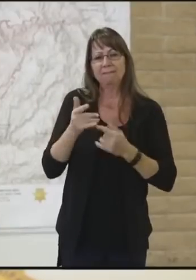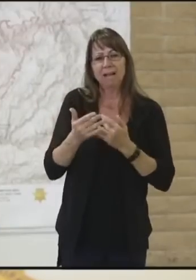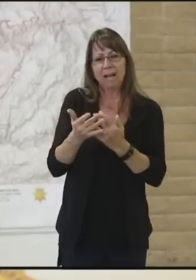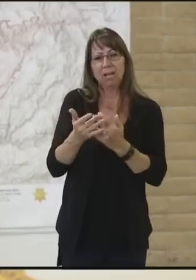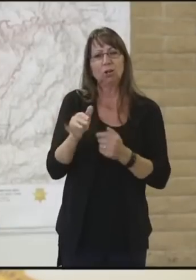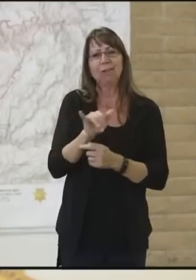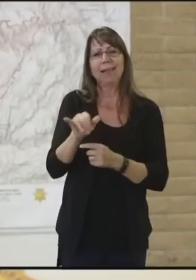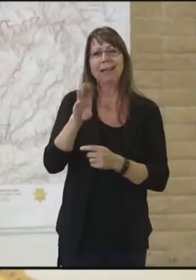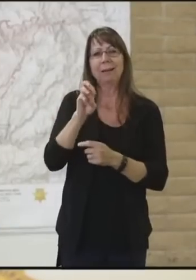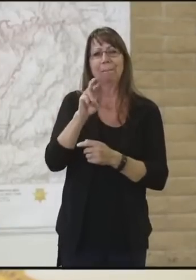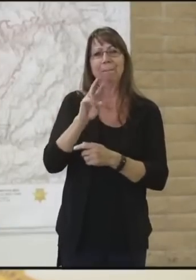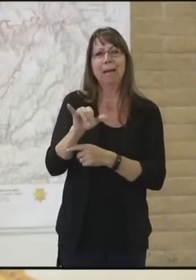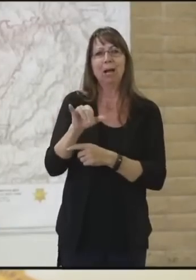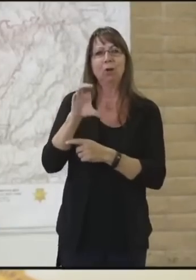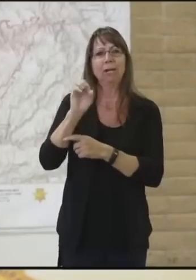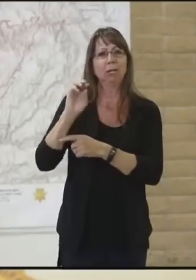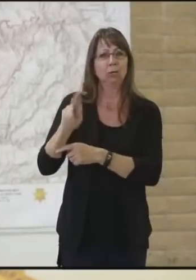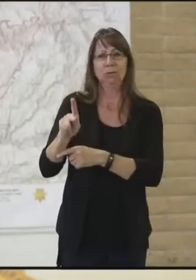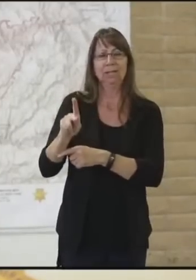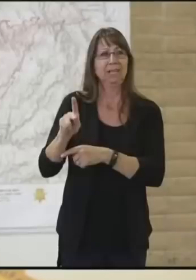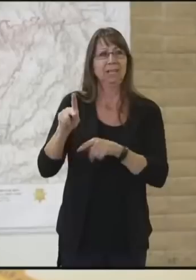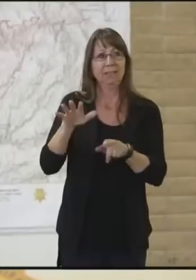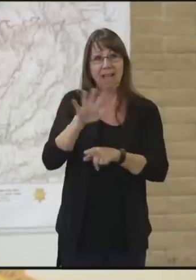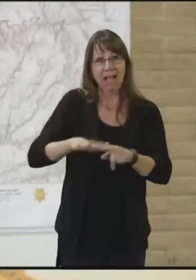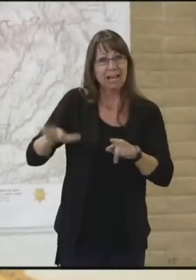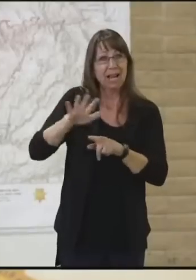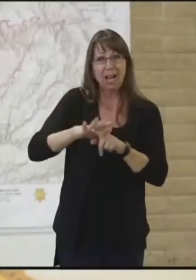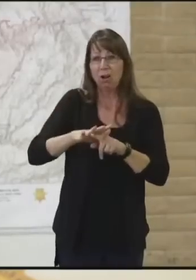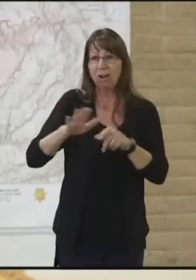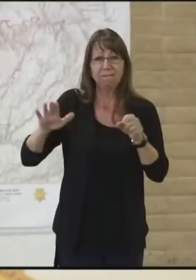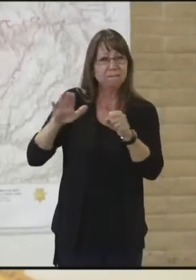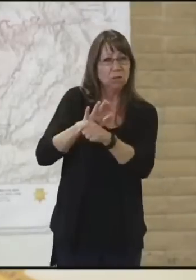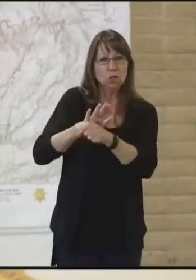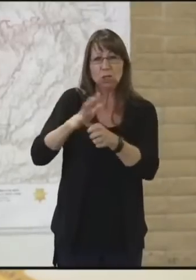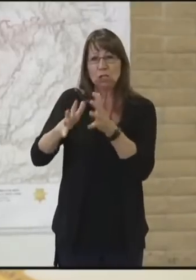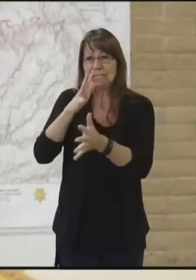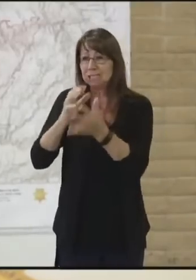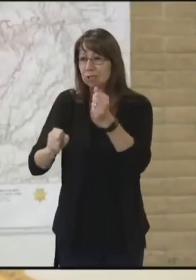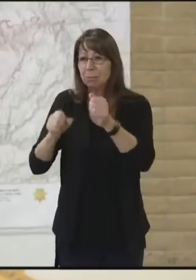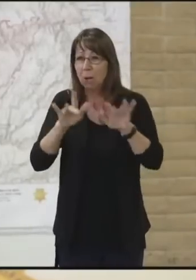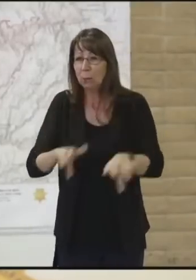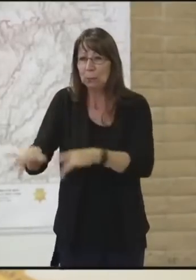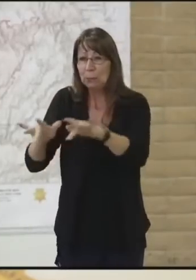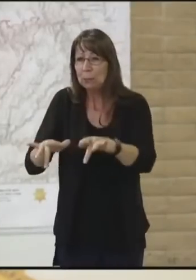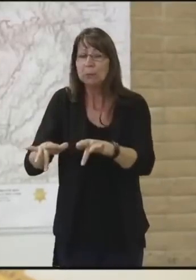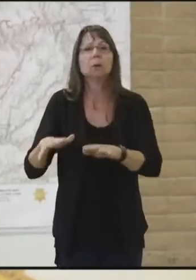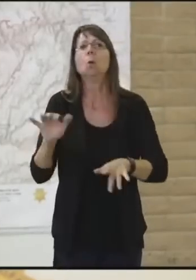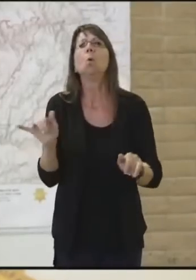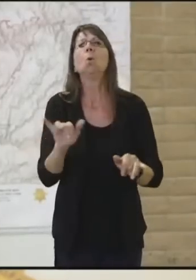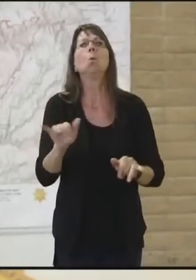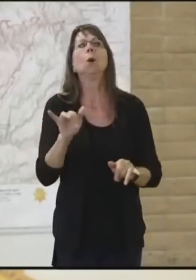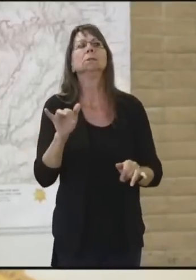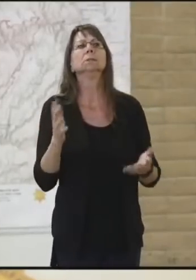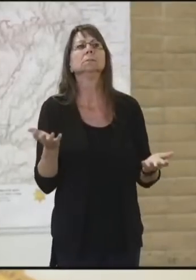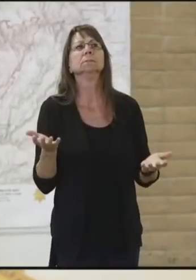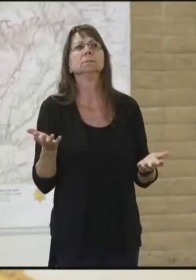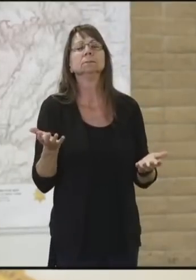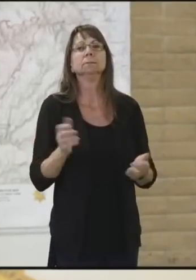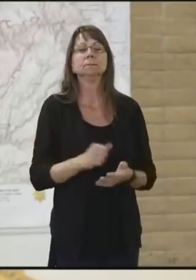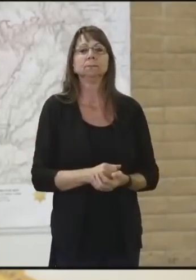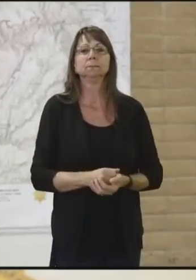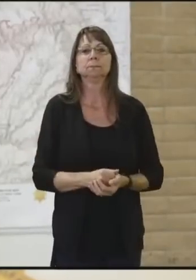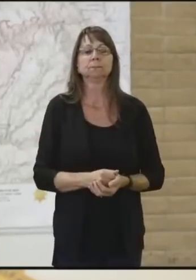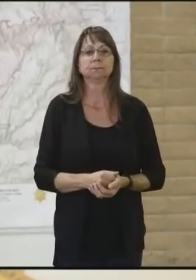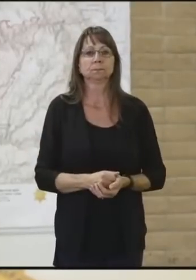or Feather Falls? Is it just widespread devastation? Is there, everything's gone? And what's it like when you're out there looking?